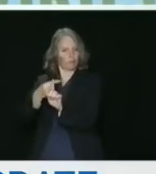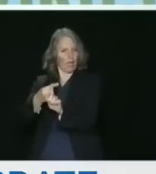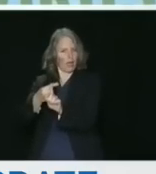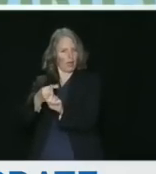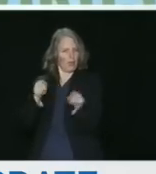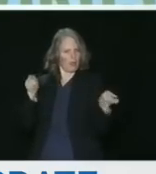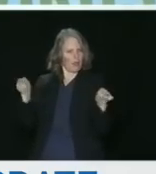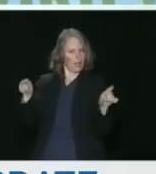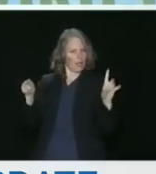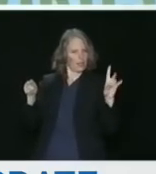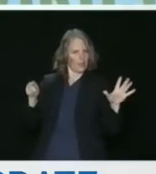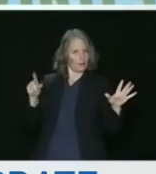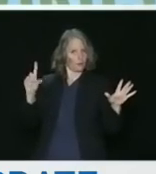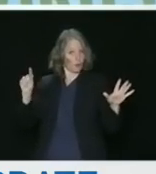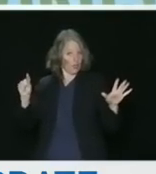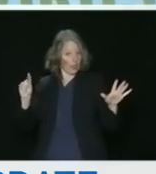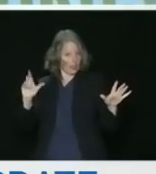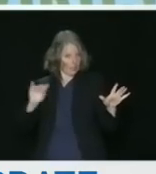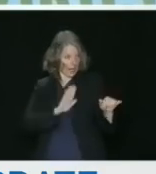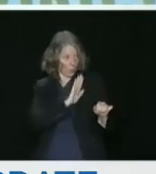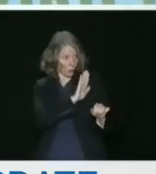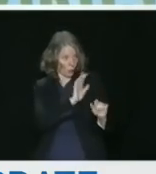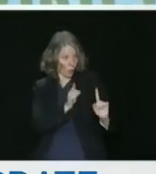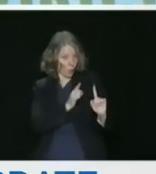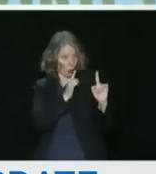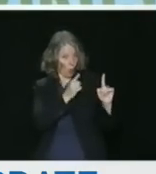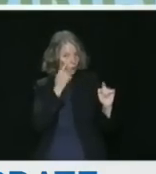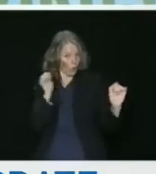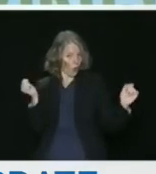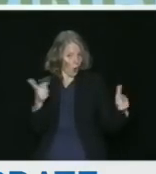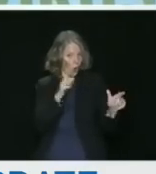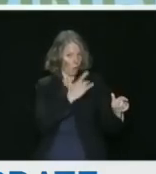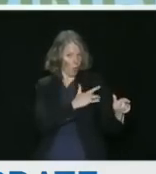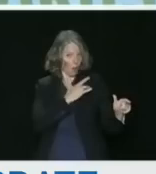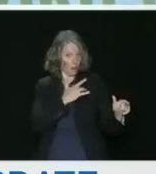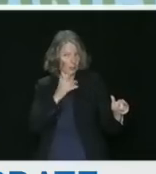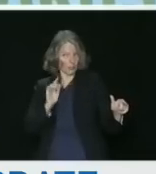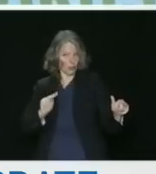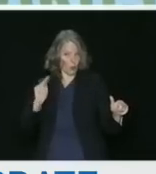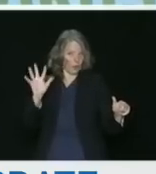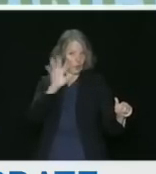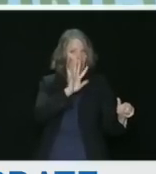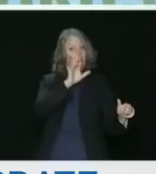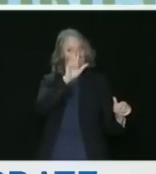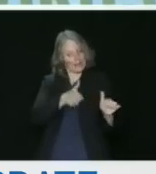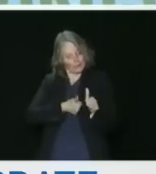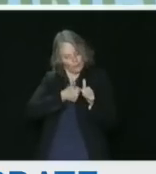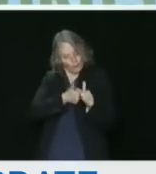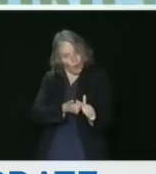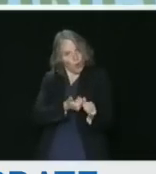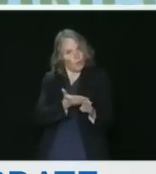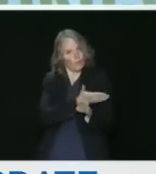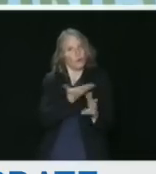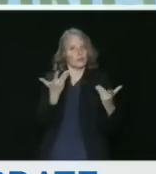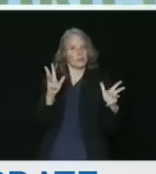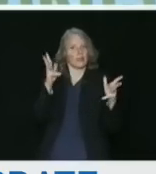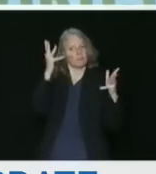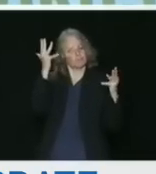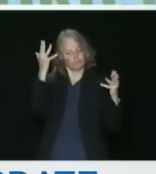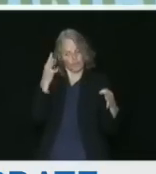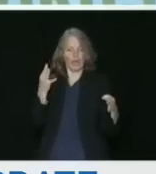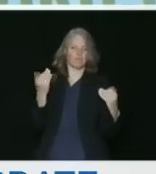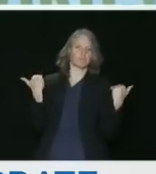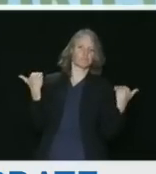be a target that the provinces and territories have to respect before measures are lifted. I know the final